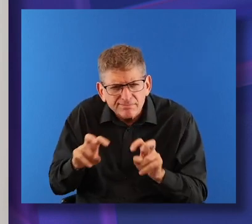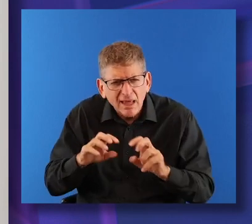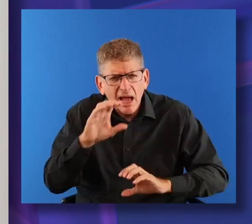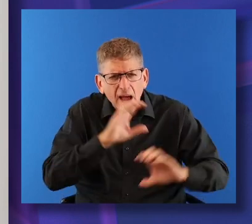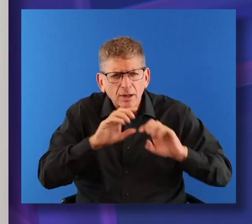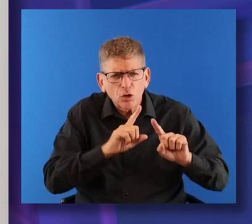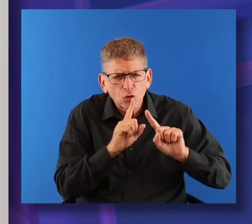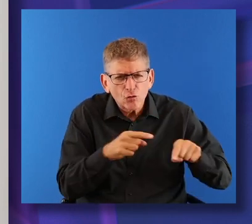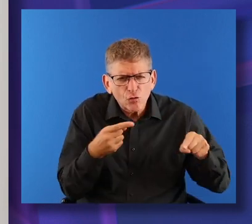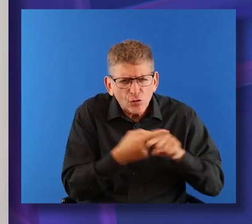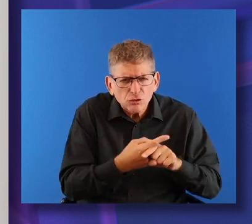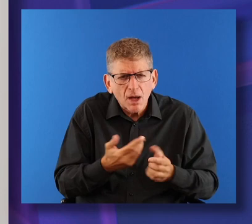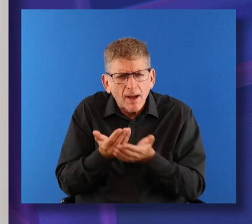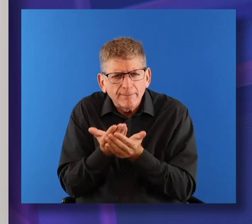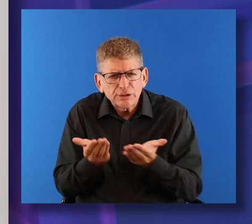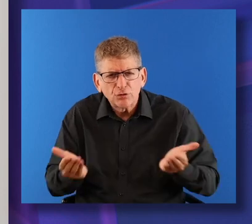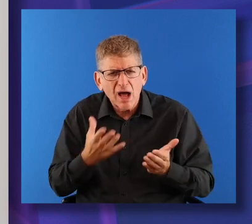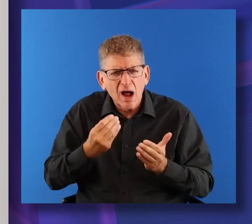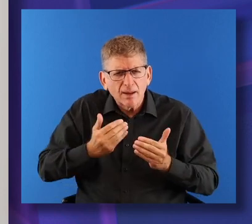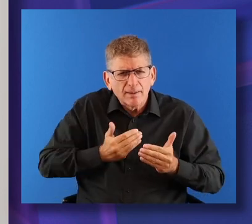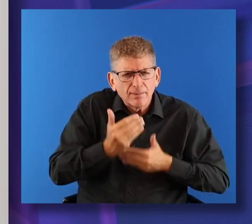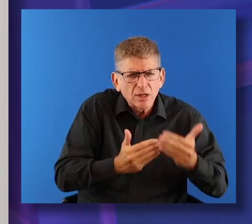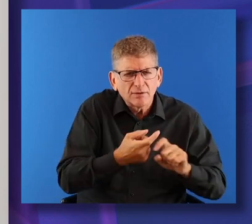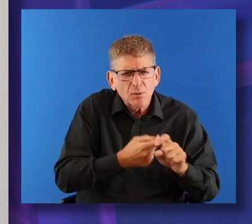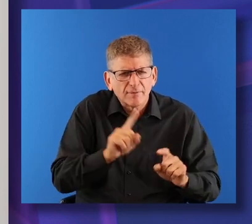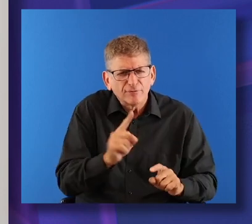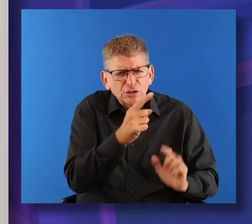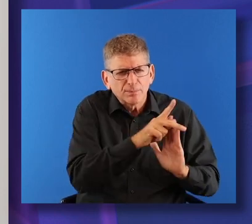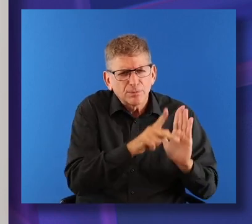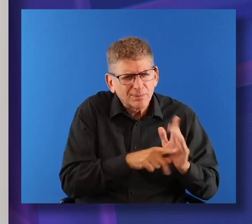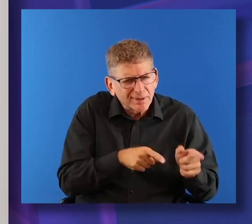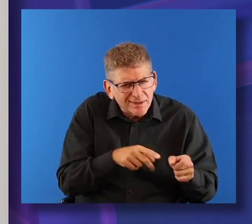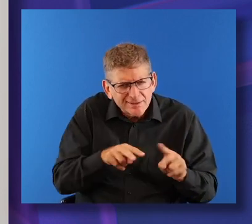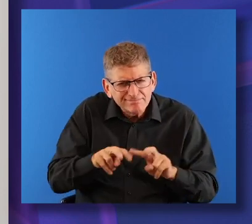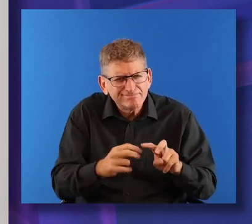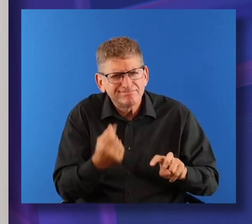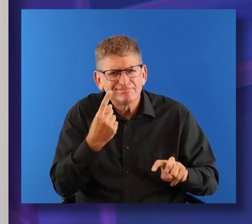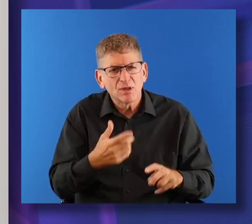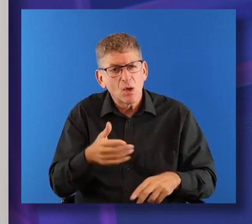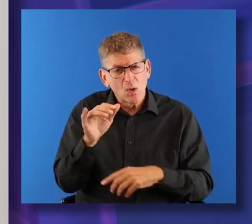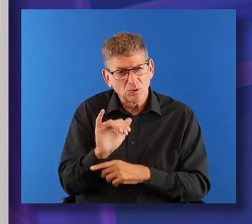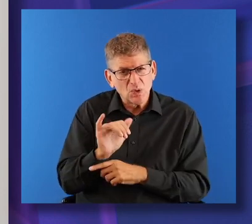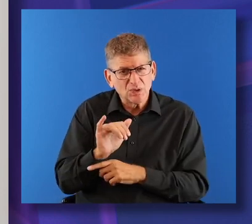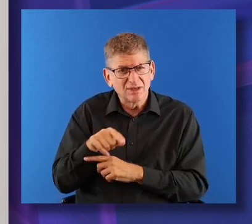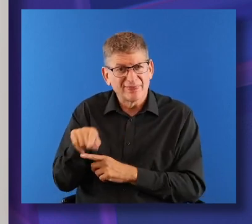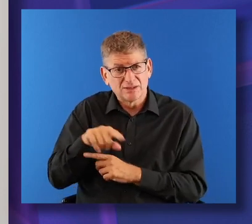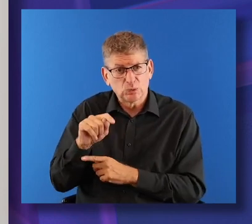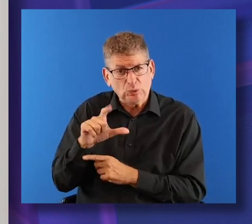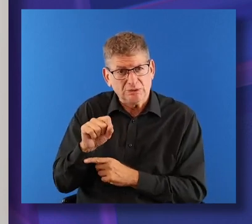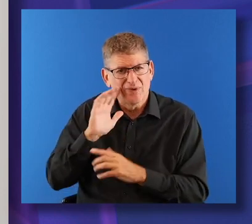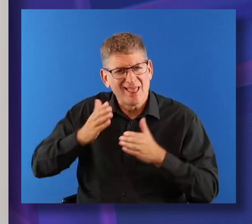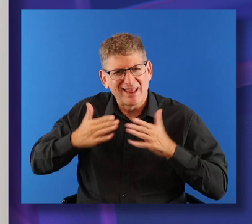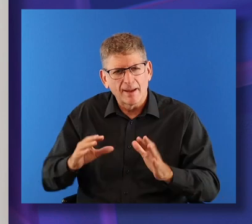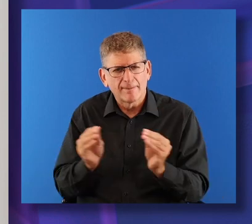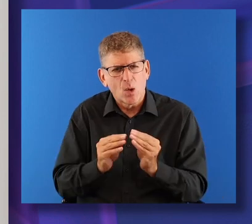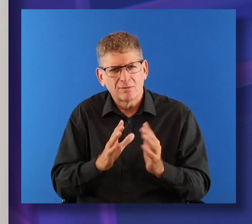reactions, materials, and processes from first principles. Moreover, these tools will enable more rapid inverse design of materials and